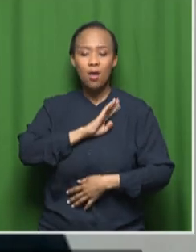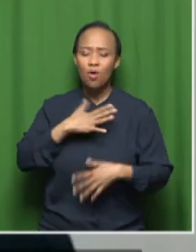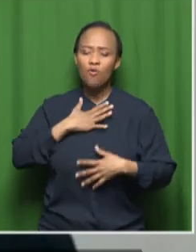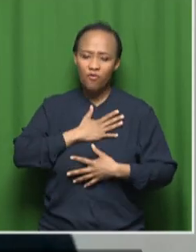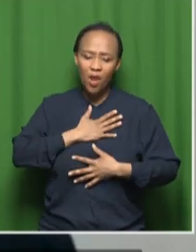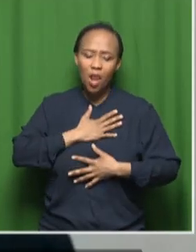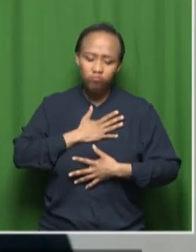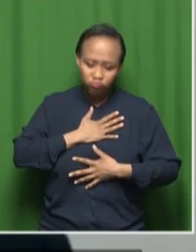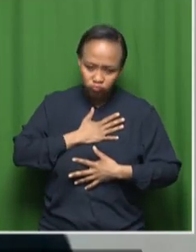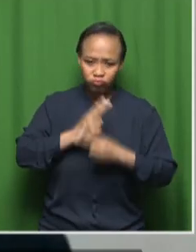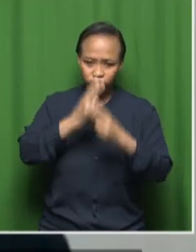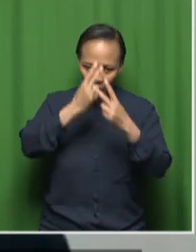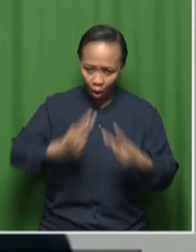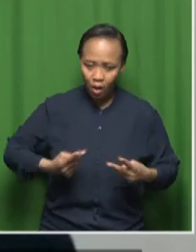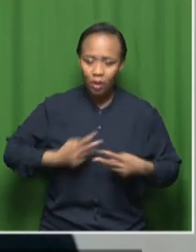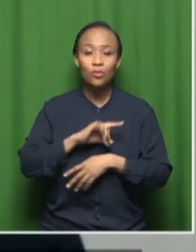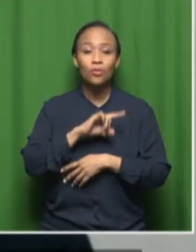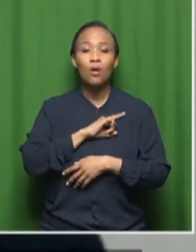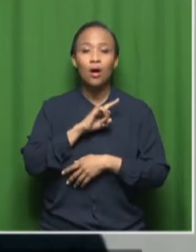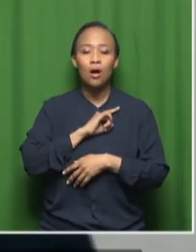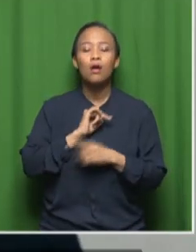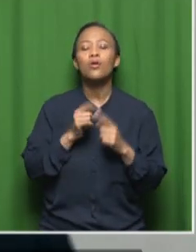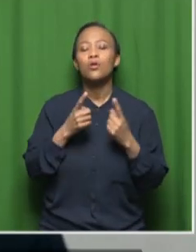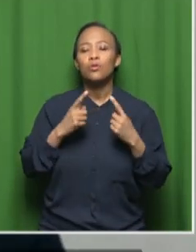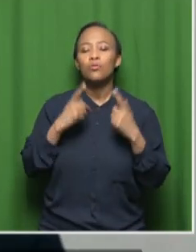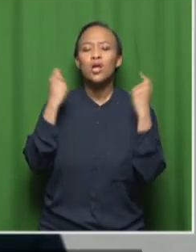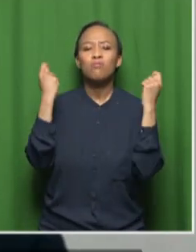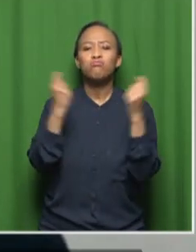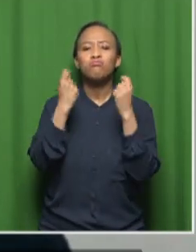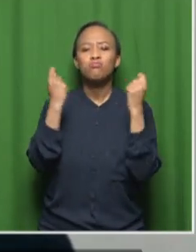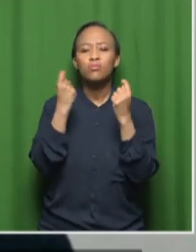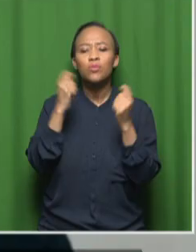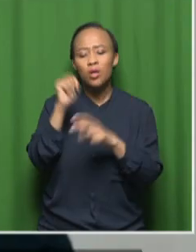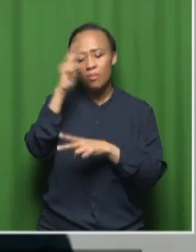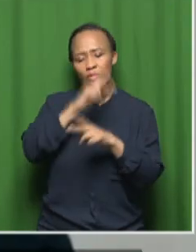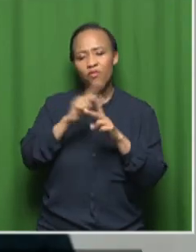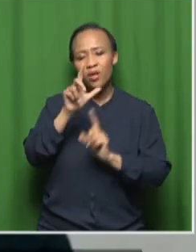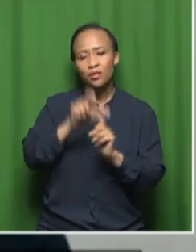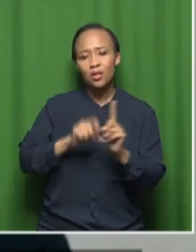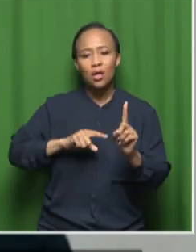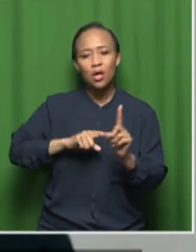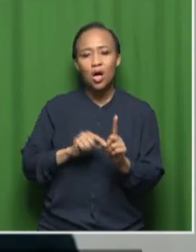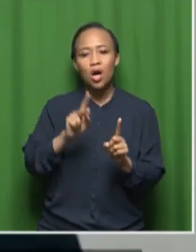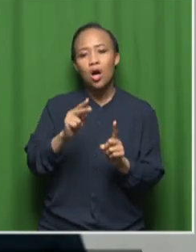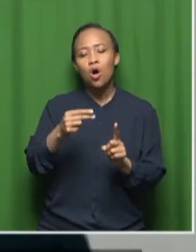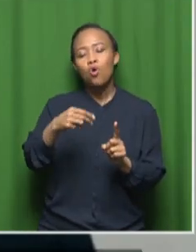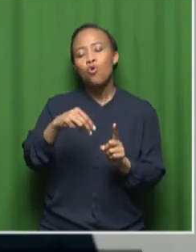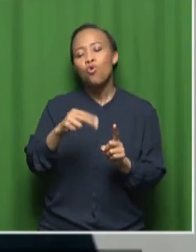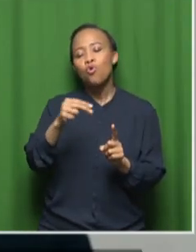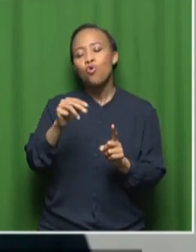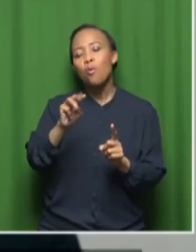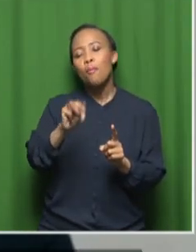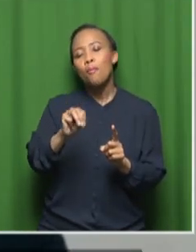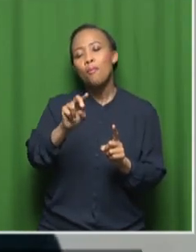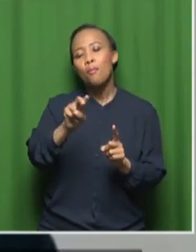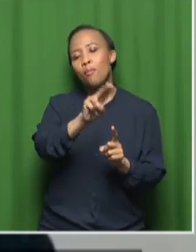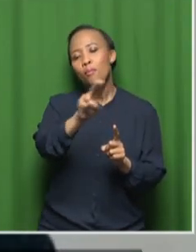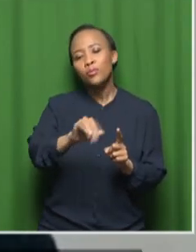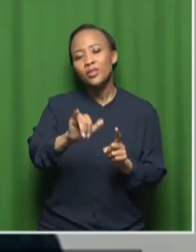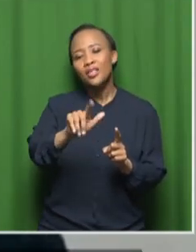opportunity to celebrate Professor Mzilikazi Khumalo in collaboration with Wits University,